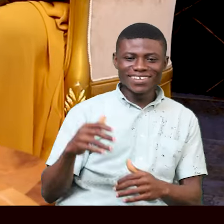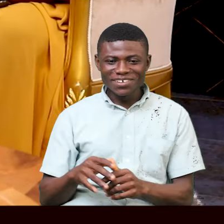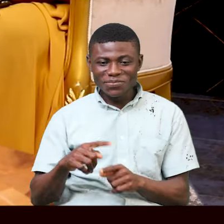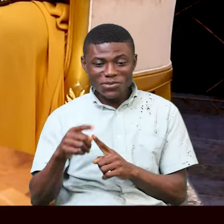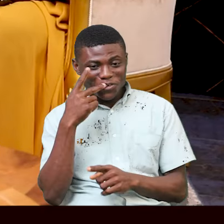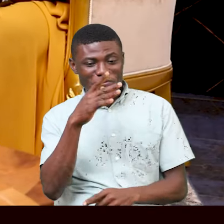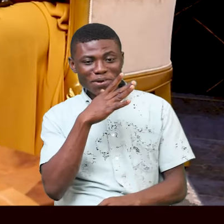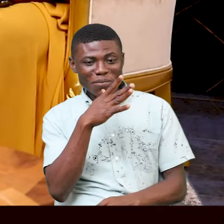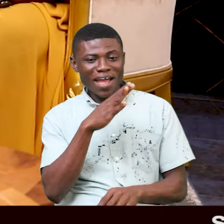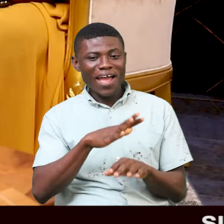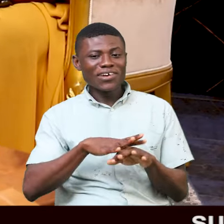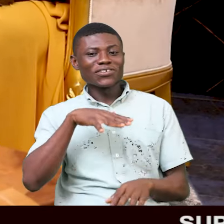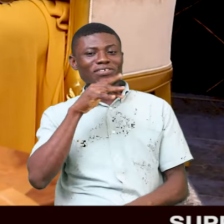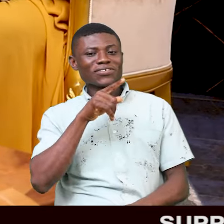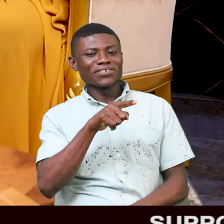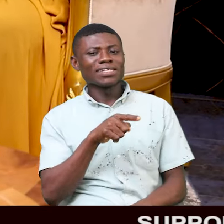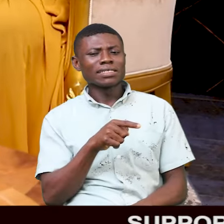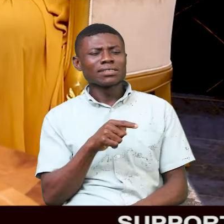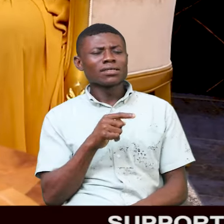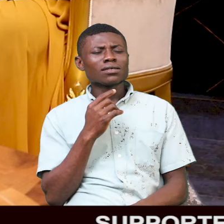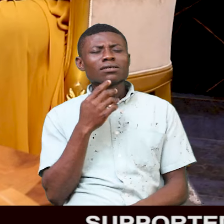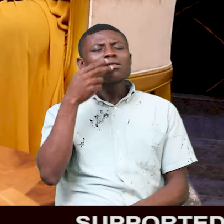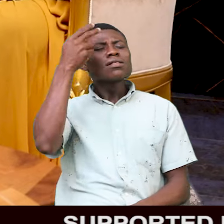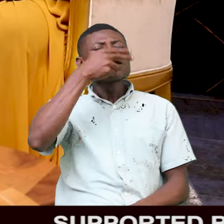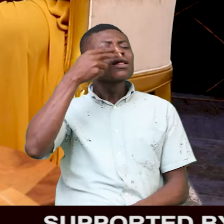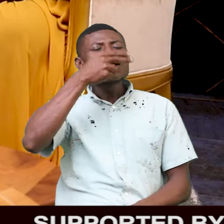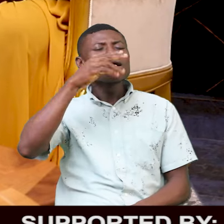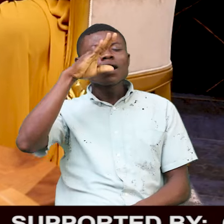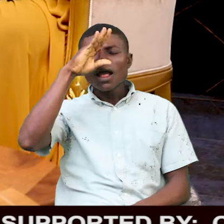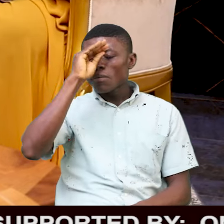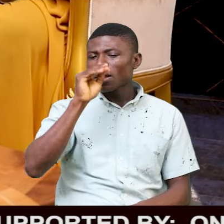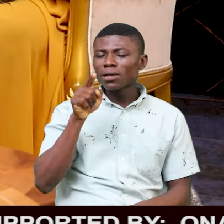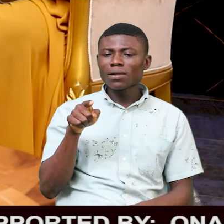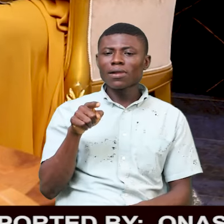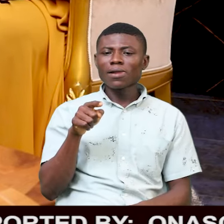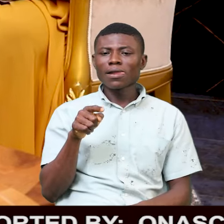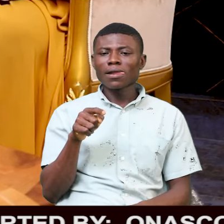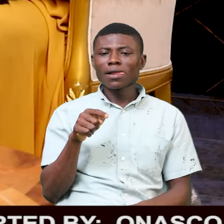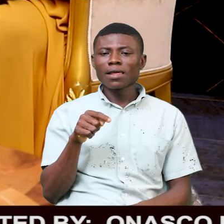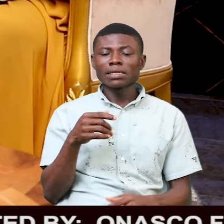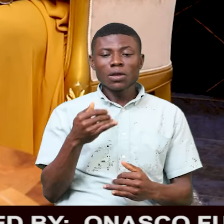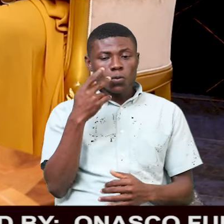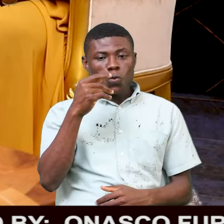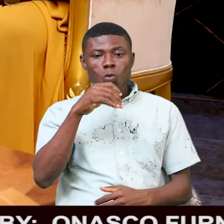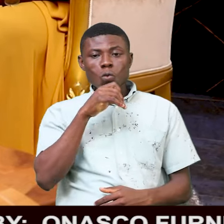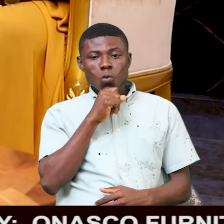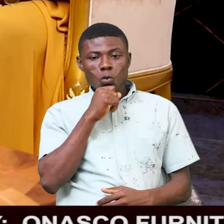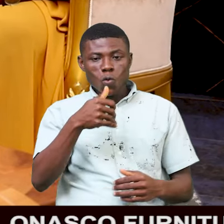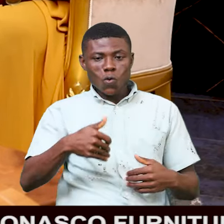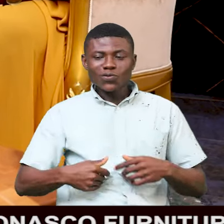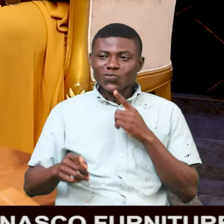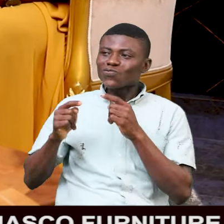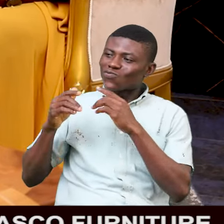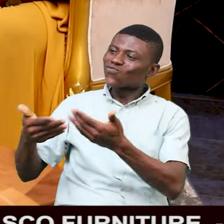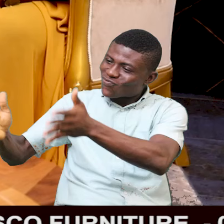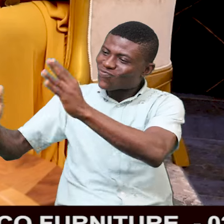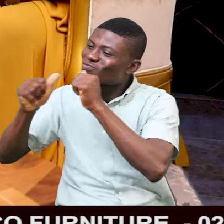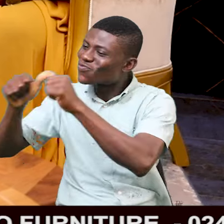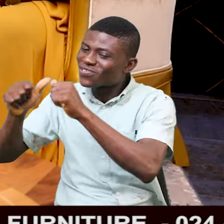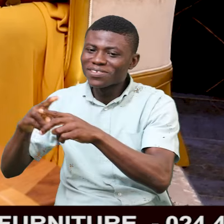Mama Gloria. Amen. 5 months. Papa, even at his age. Talk. Ma